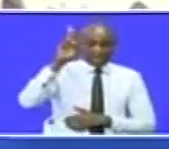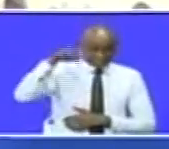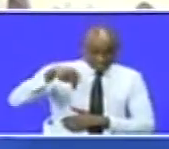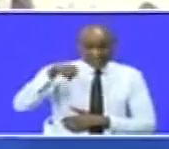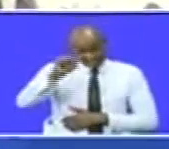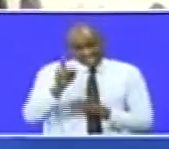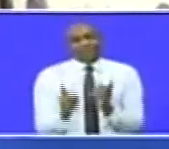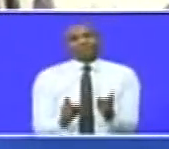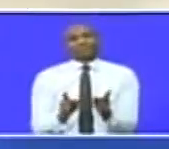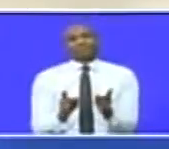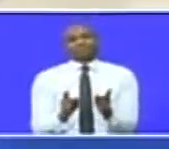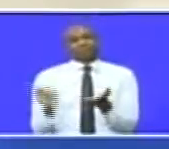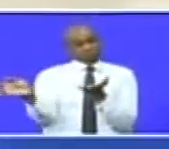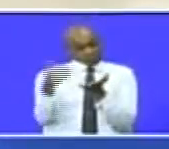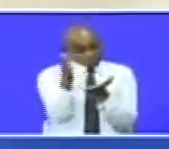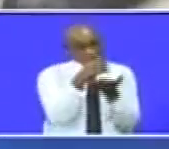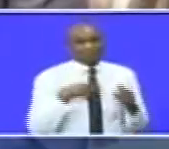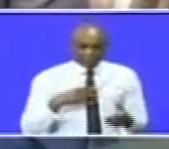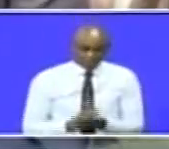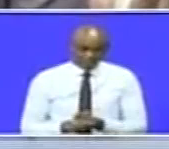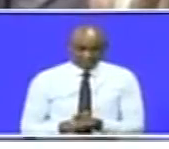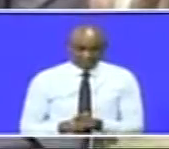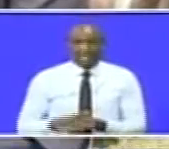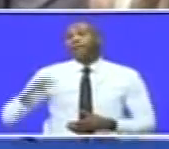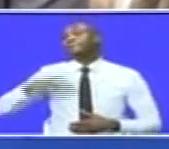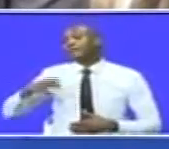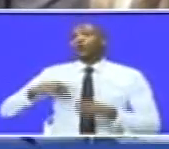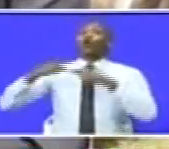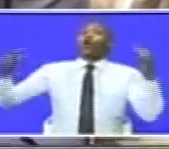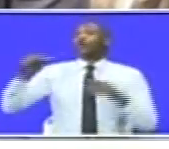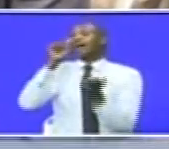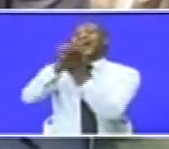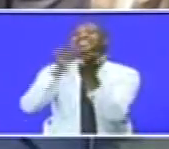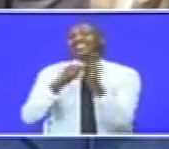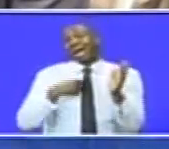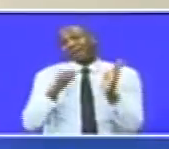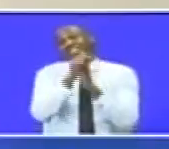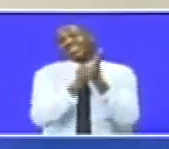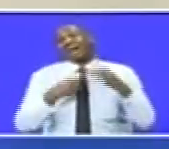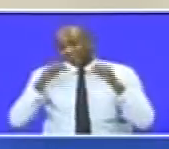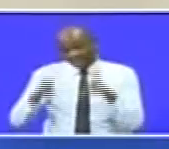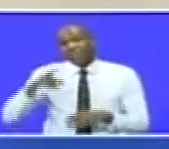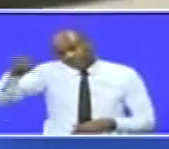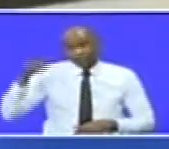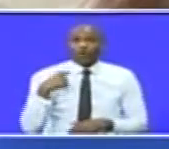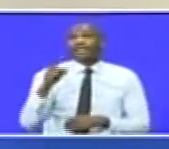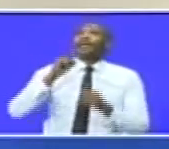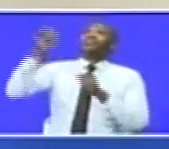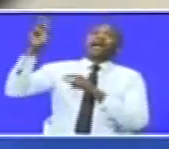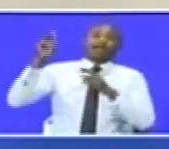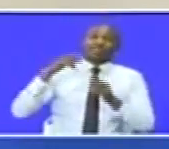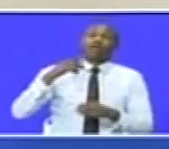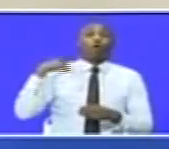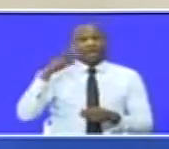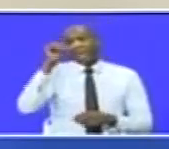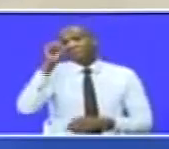of the ruling coalition. Wale wa CORD hawana agenda. Ndio mnaona wanaenda kupiga kijungu kingi.